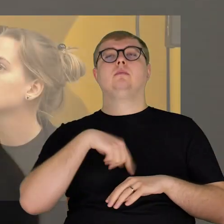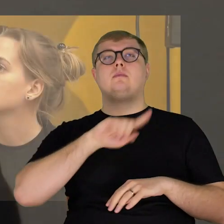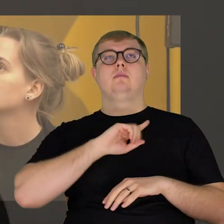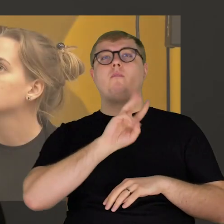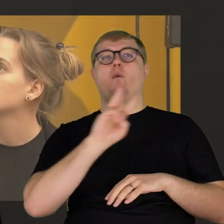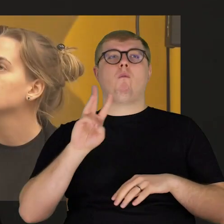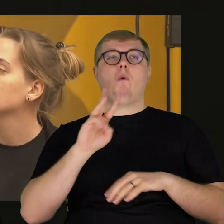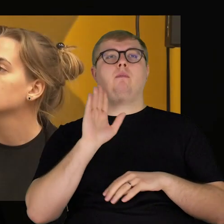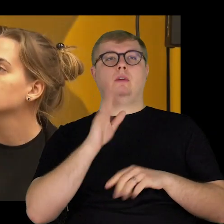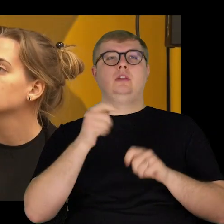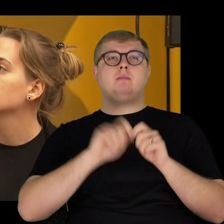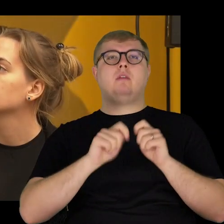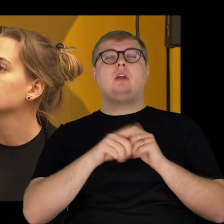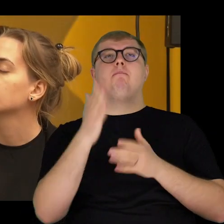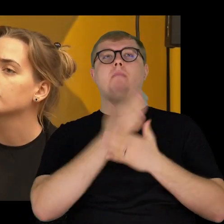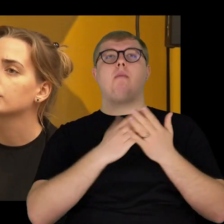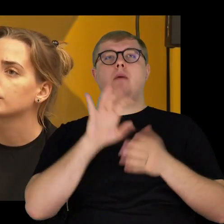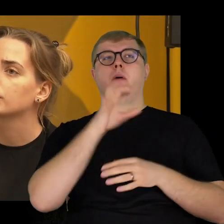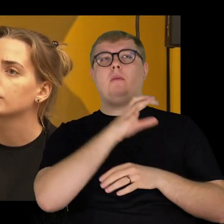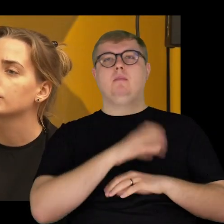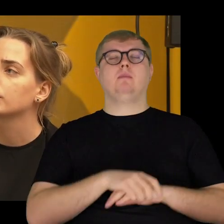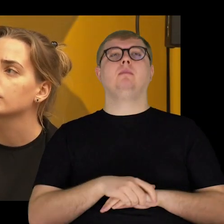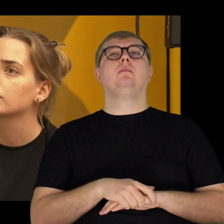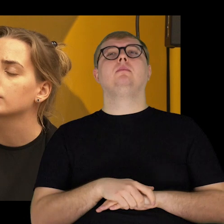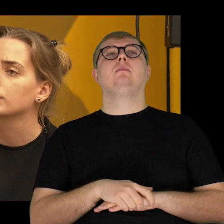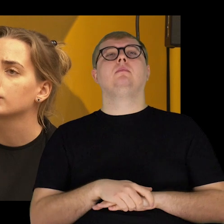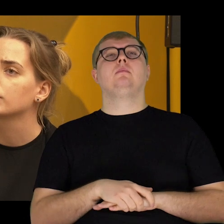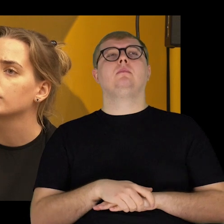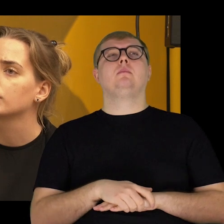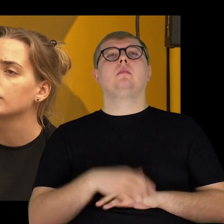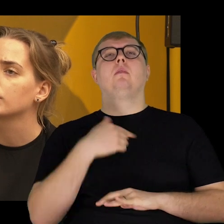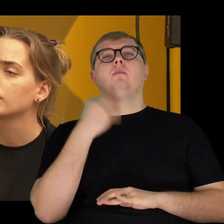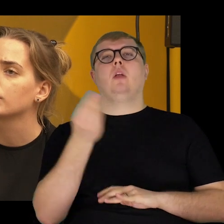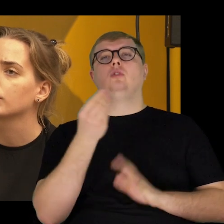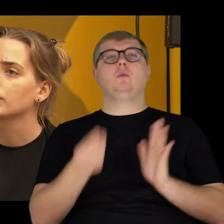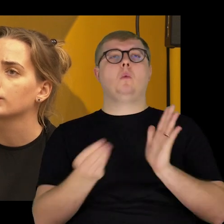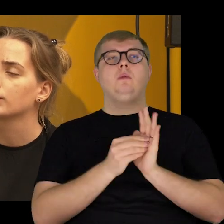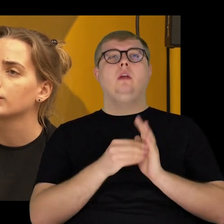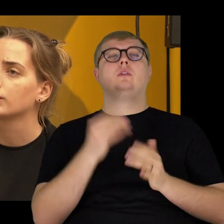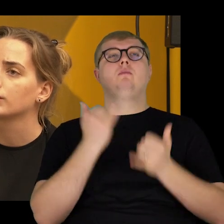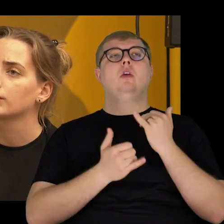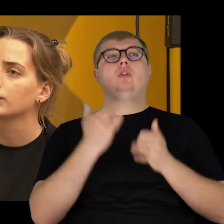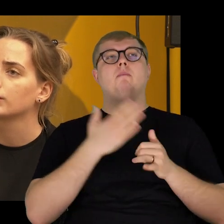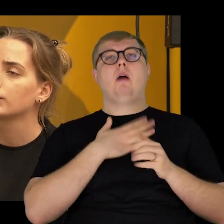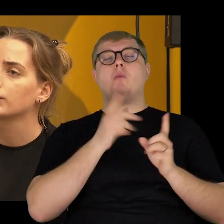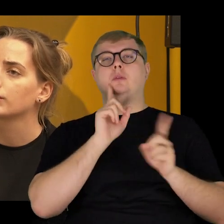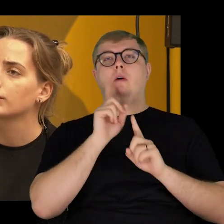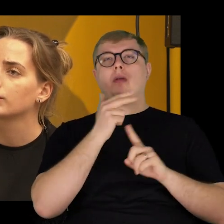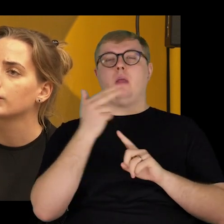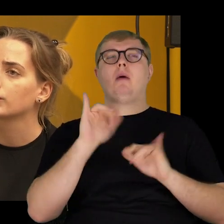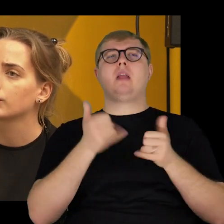mapping website. Perhaps there's one other point to add to, we've sort of talked about how it plays a role in the mapping and the